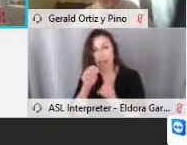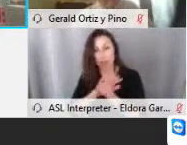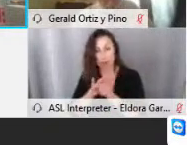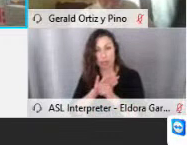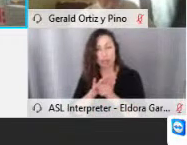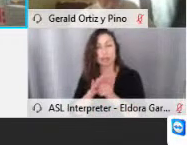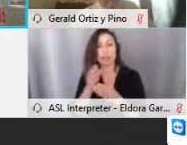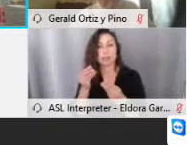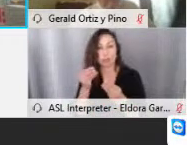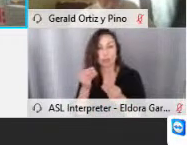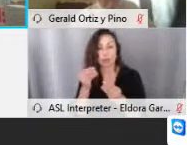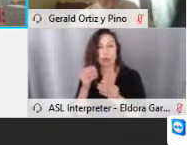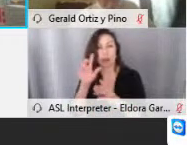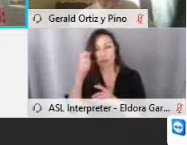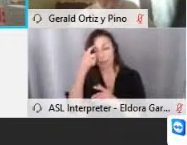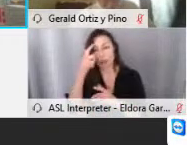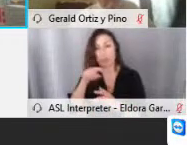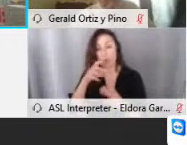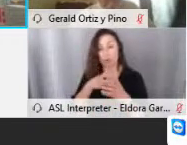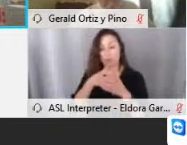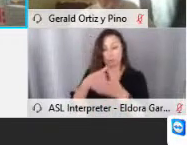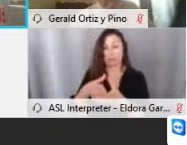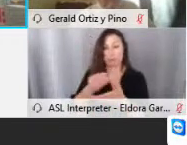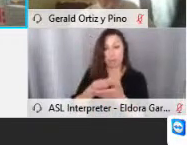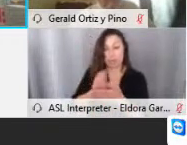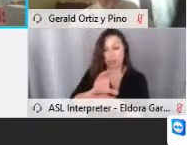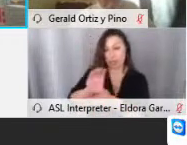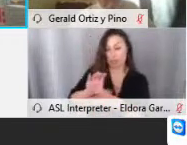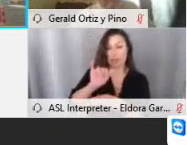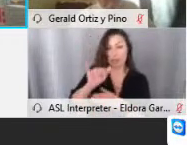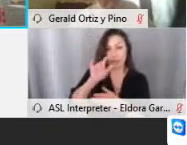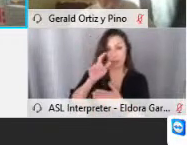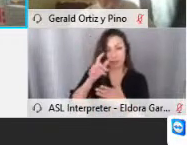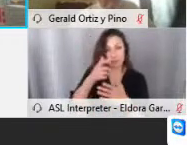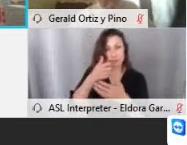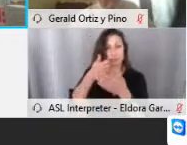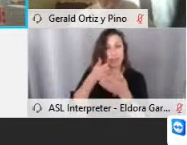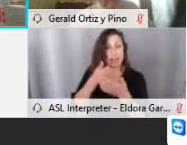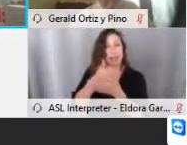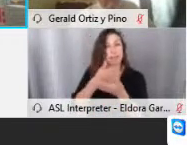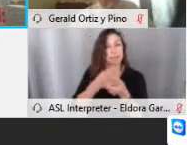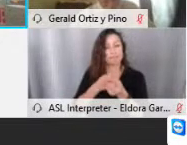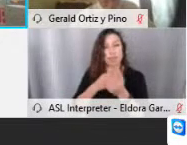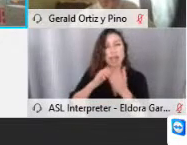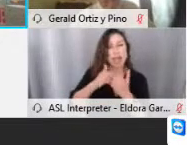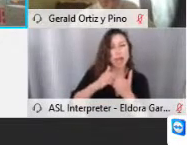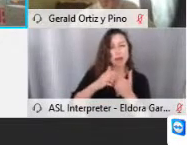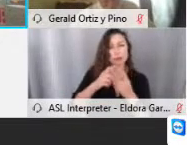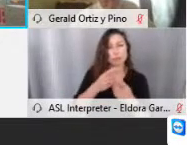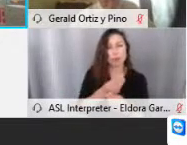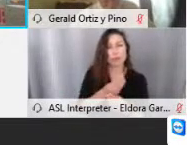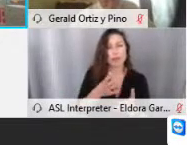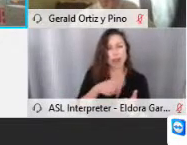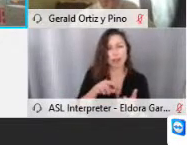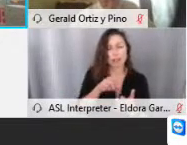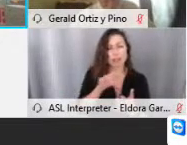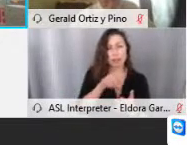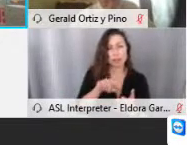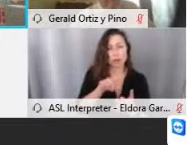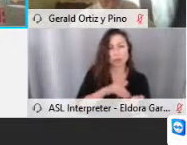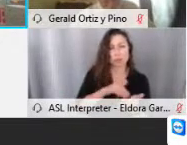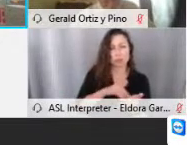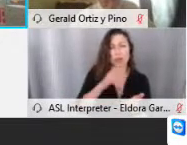governments. Those awards obviously factored into how we made decisions about how we would try to support providers with the funding that we